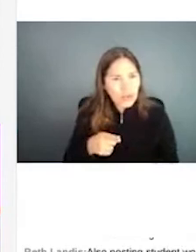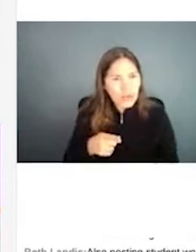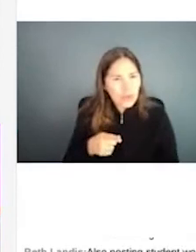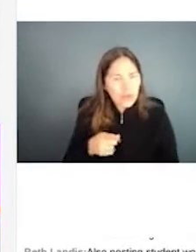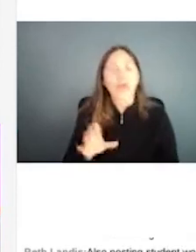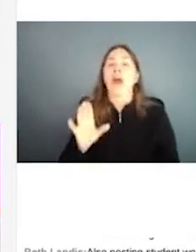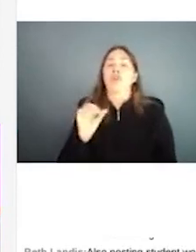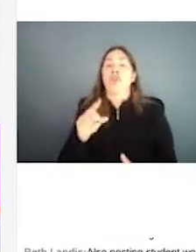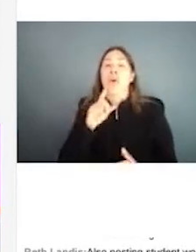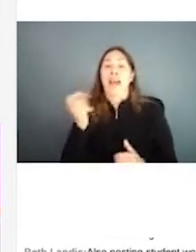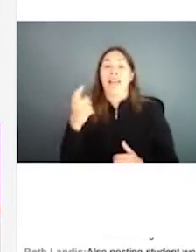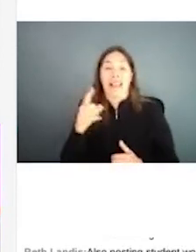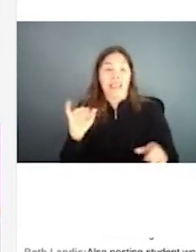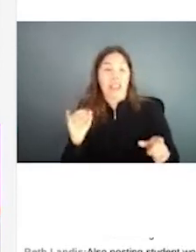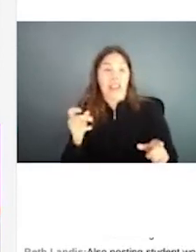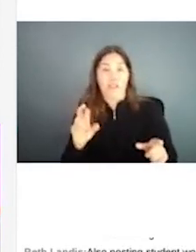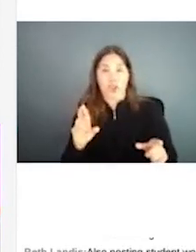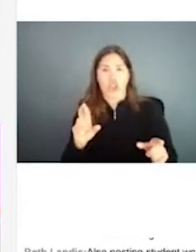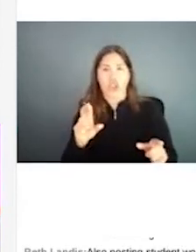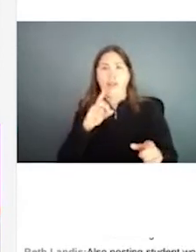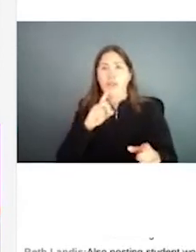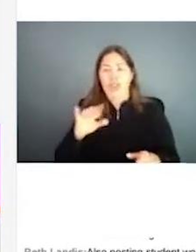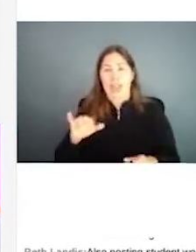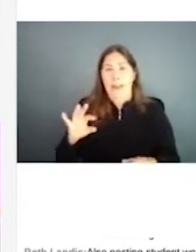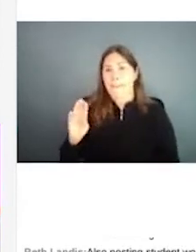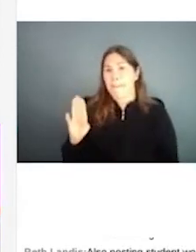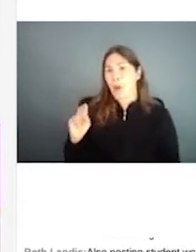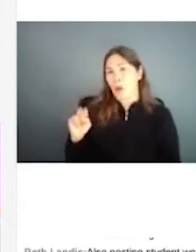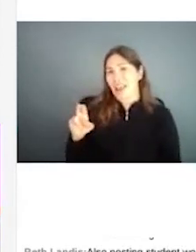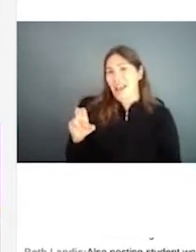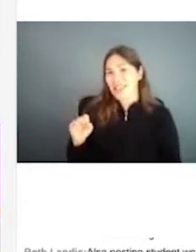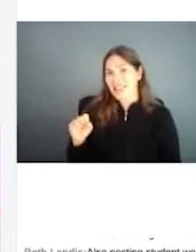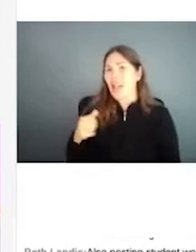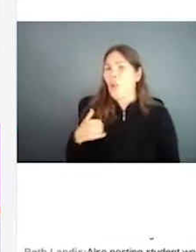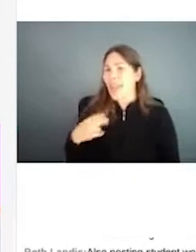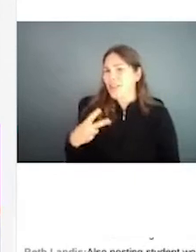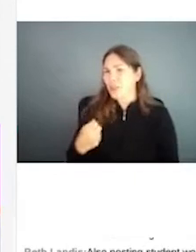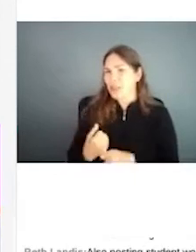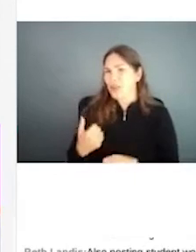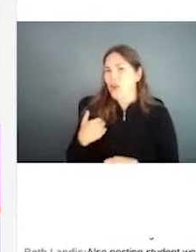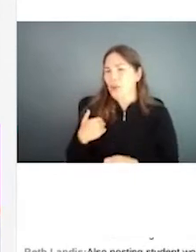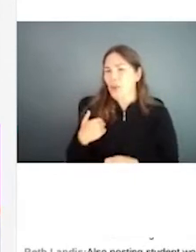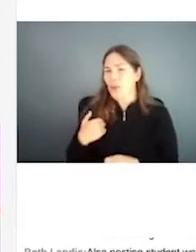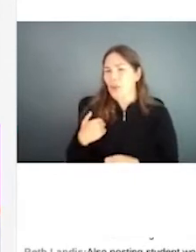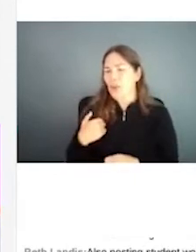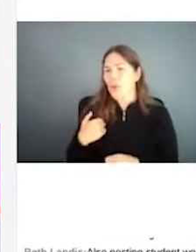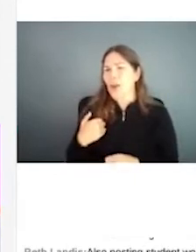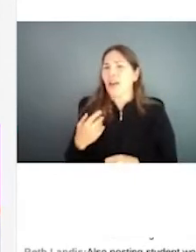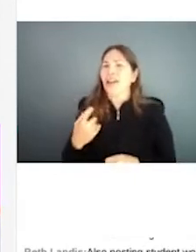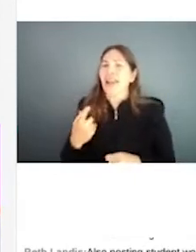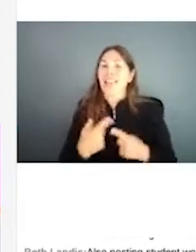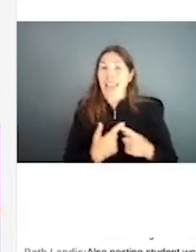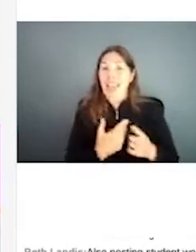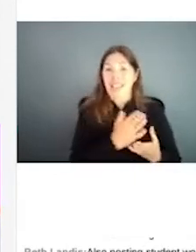My understanding, Jennifer, of the bonuses is this. It existed 2 years ago. It went